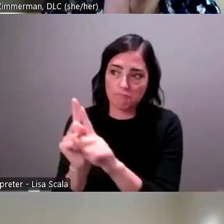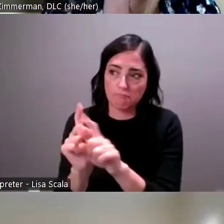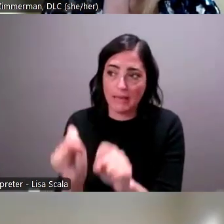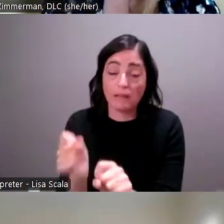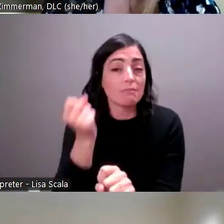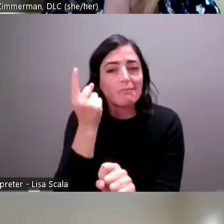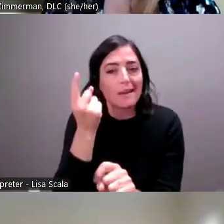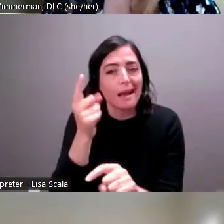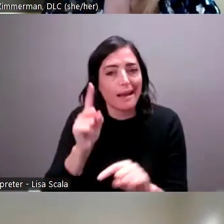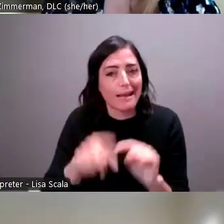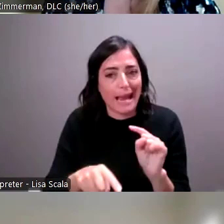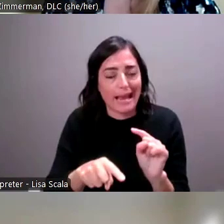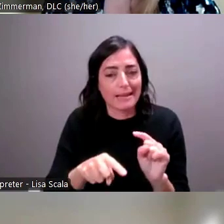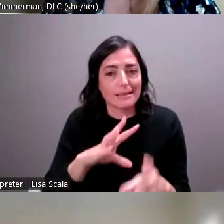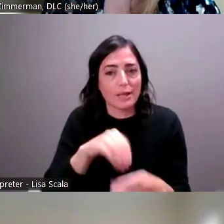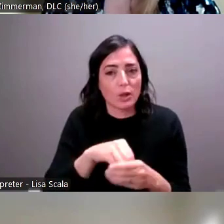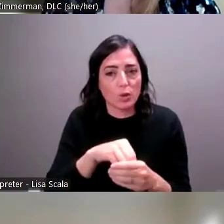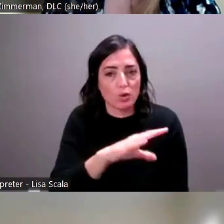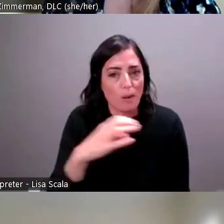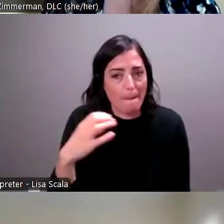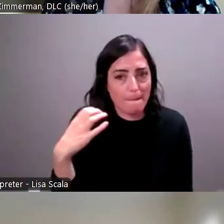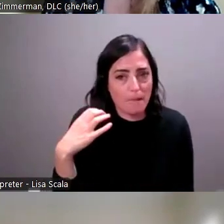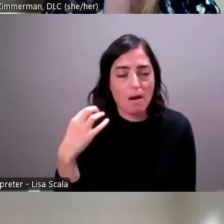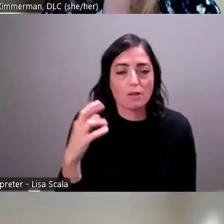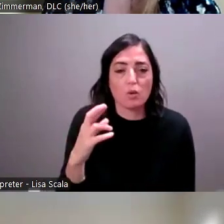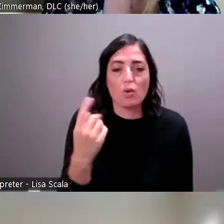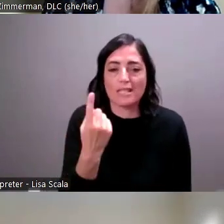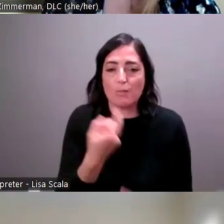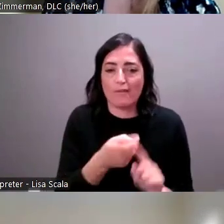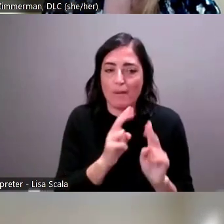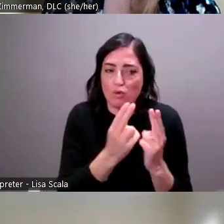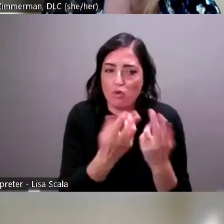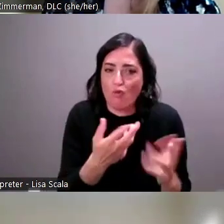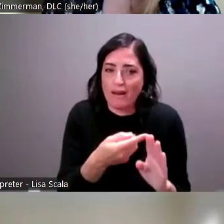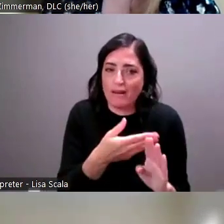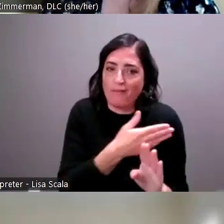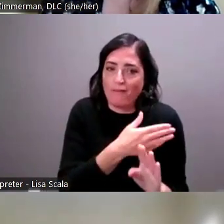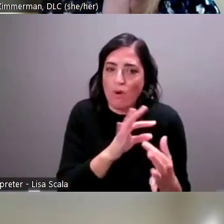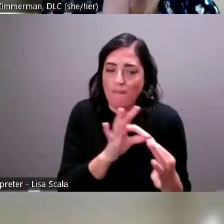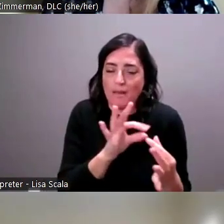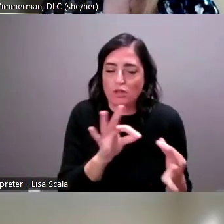of course, include an employer or agent of your union, as I said before.